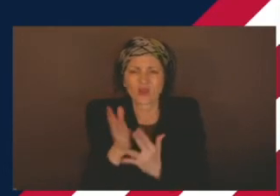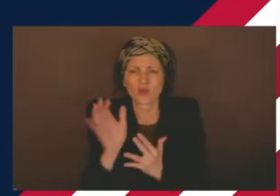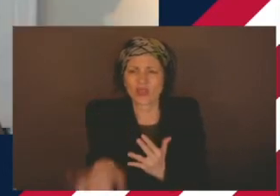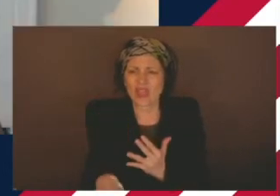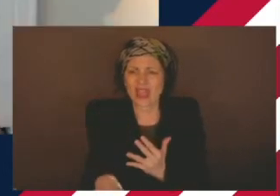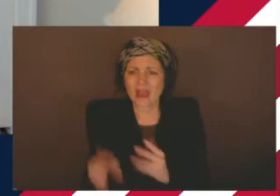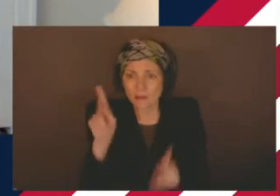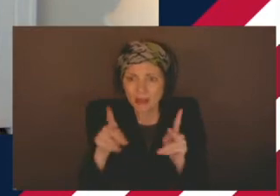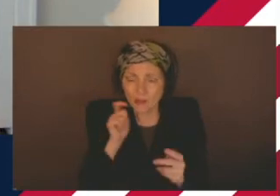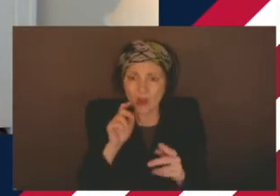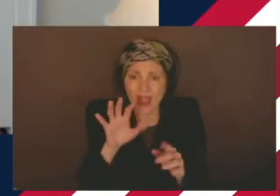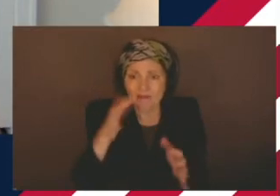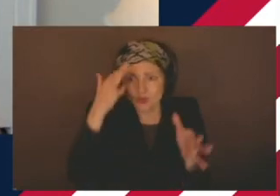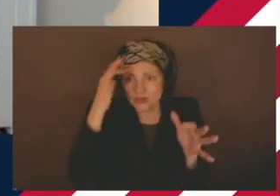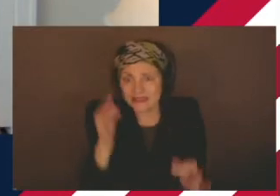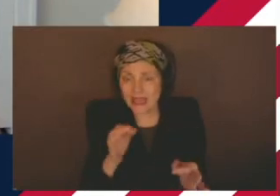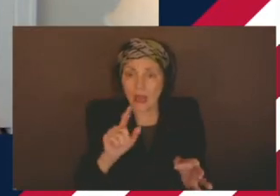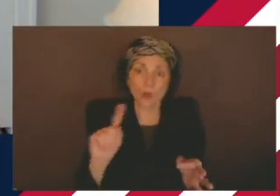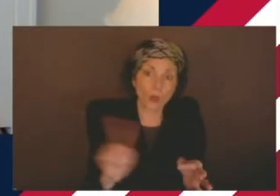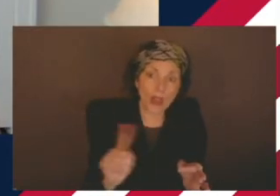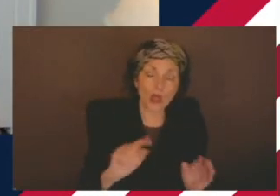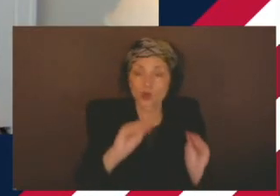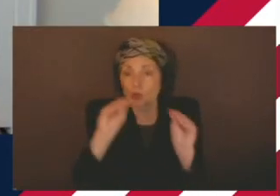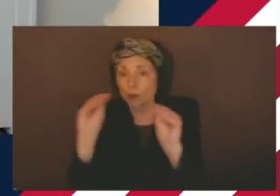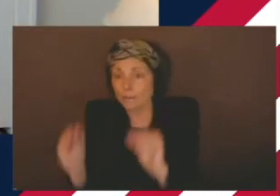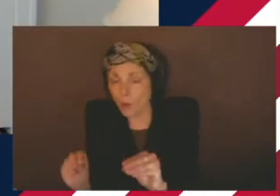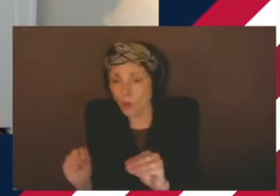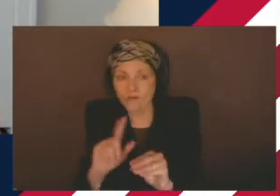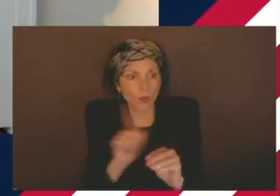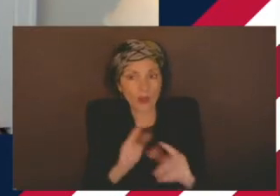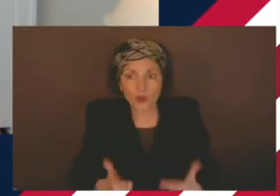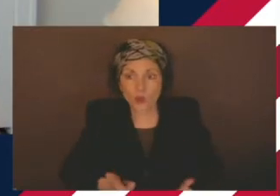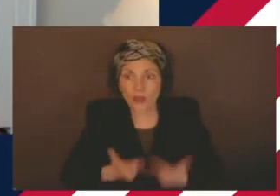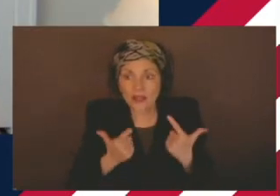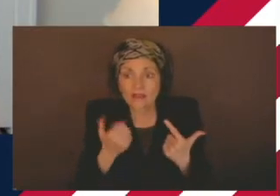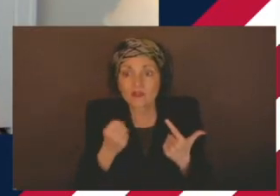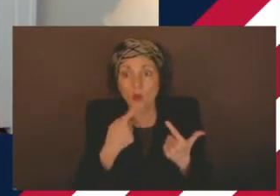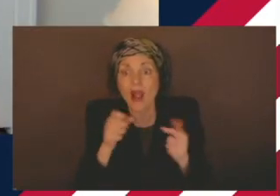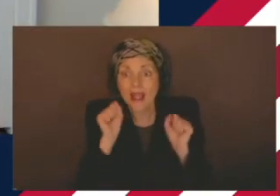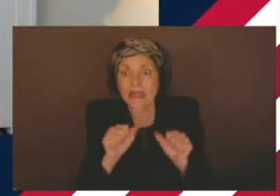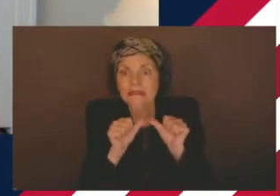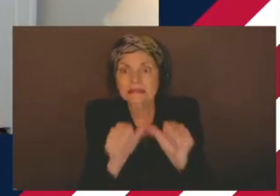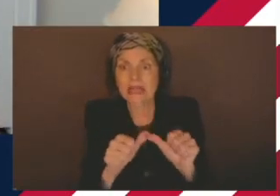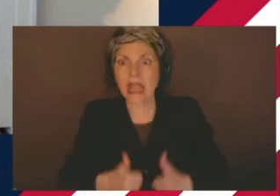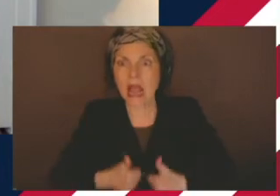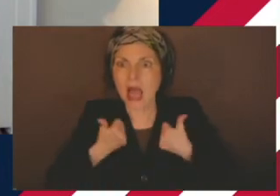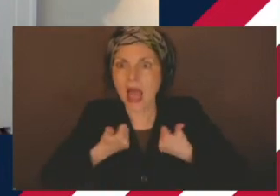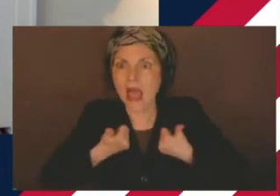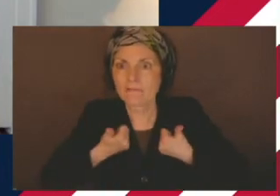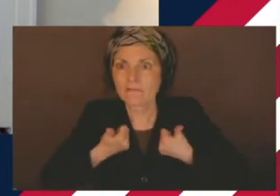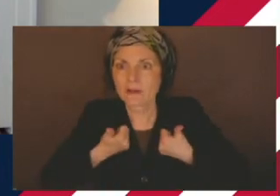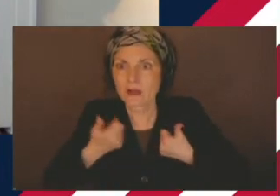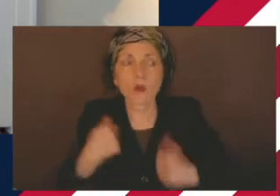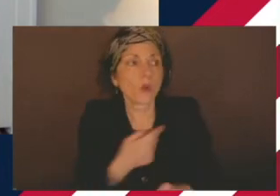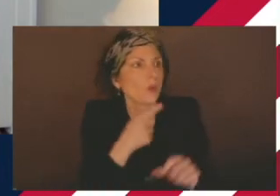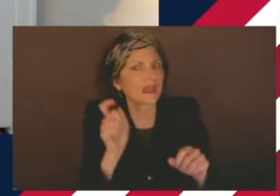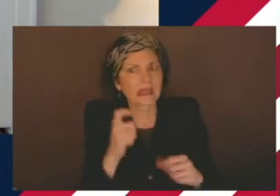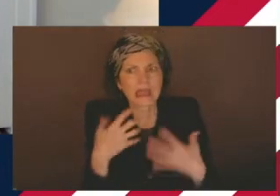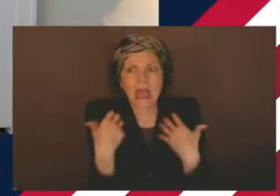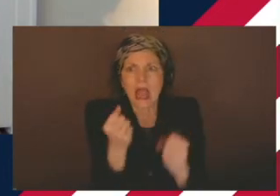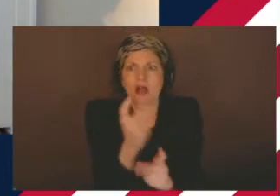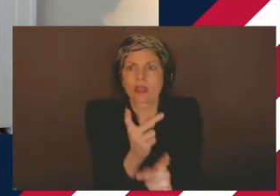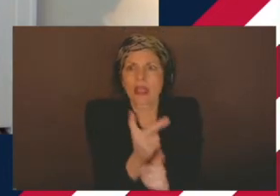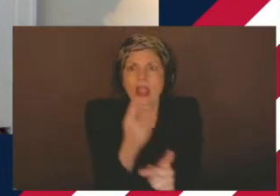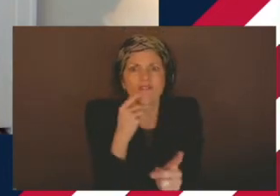choose where to move to, where to live, just to be able to stay alive. We need healthcare for everyone in